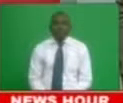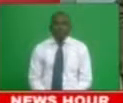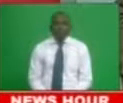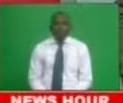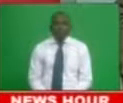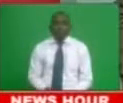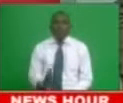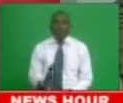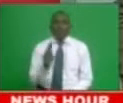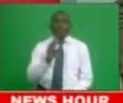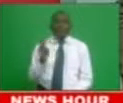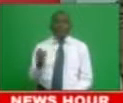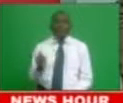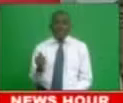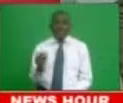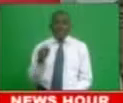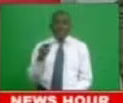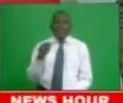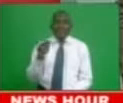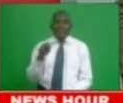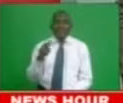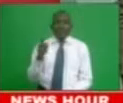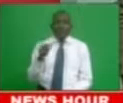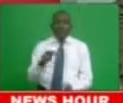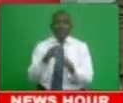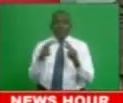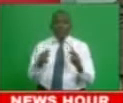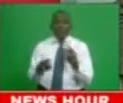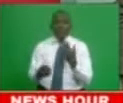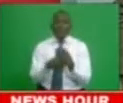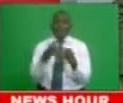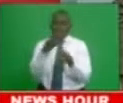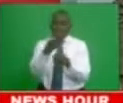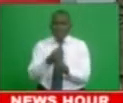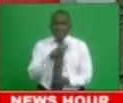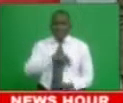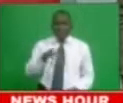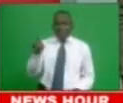In the Upper West region, Danandom Rural Bank recorded a profit of